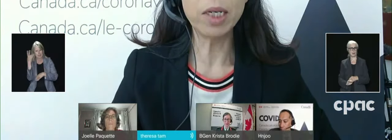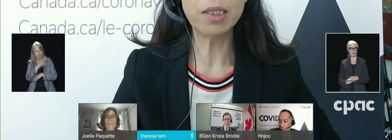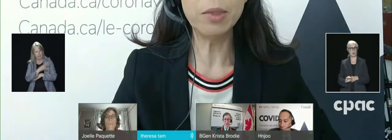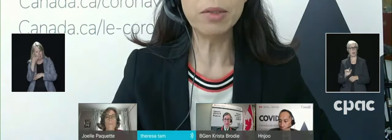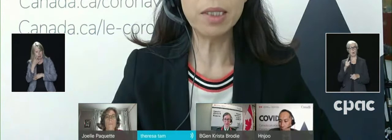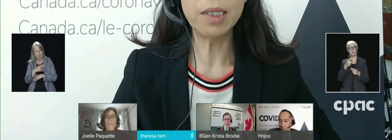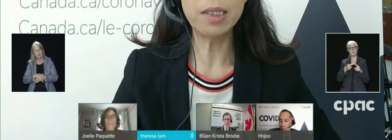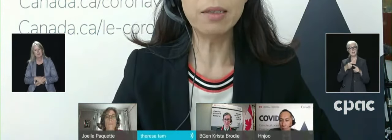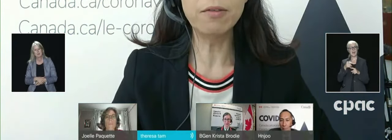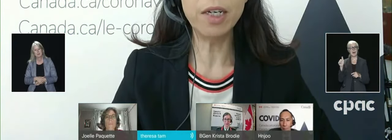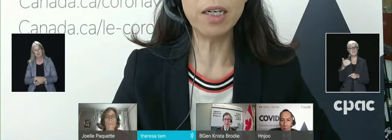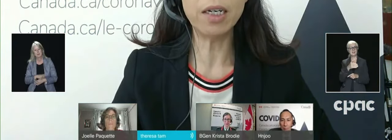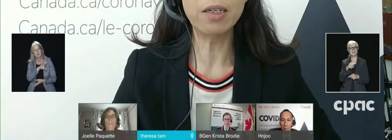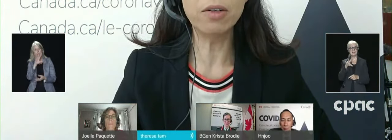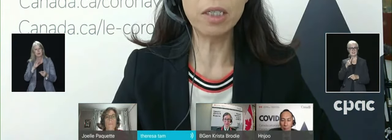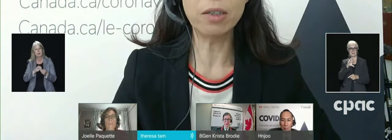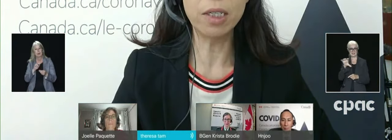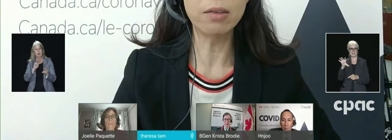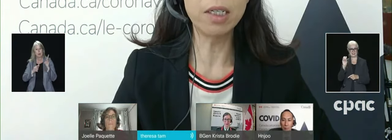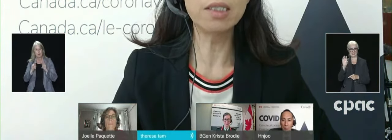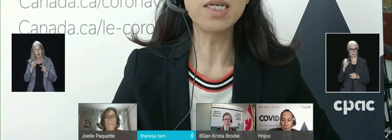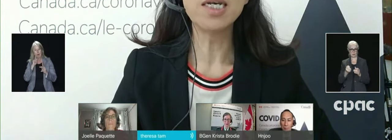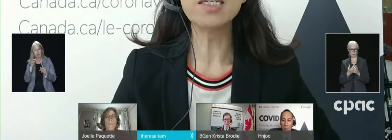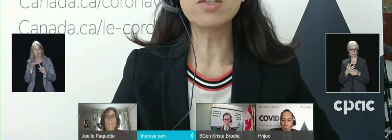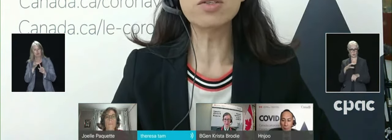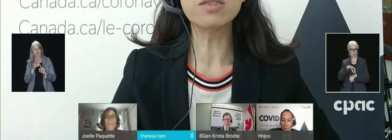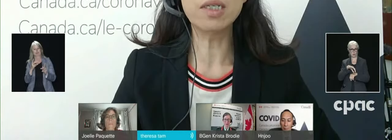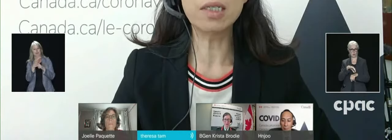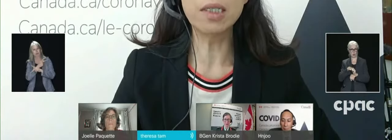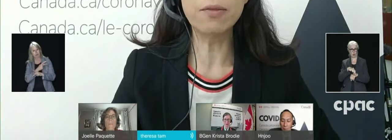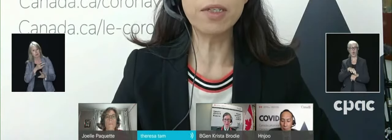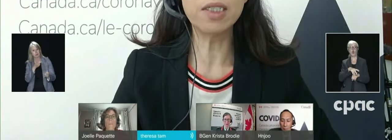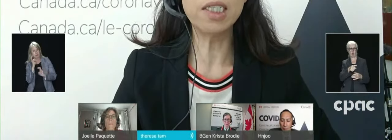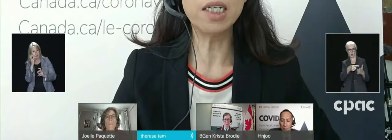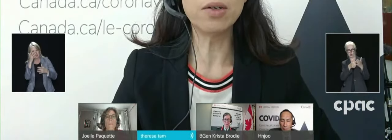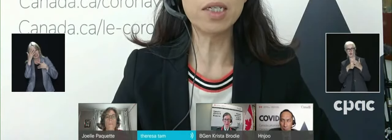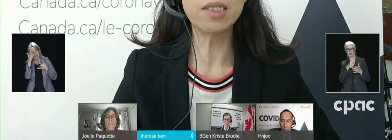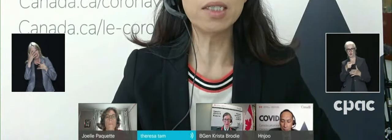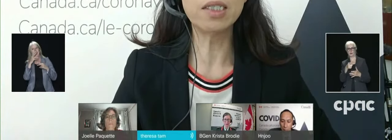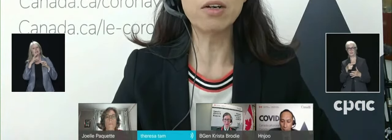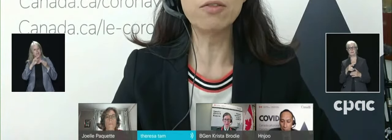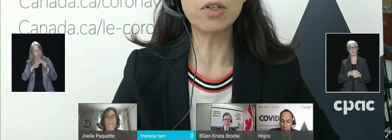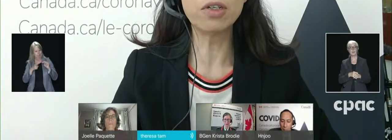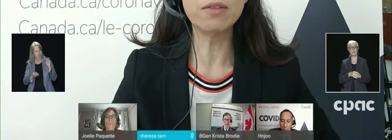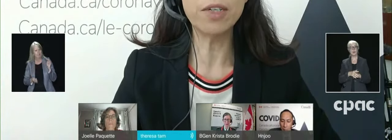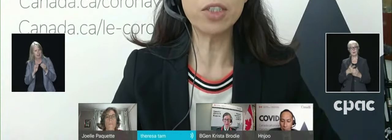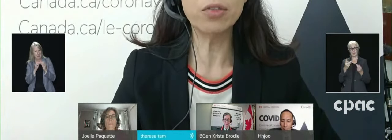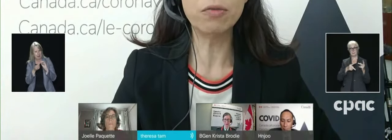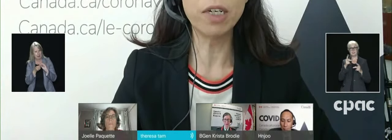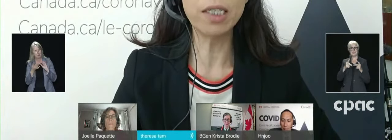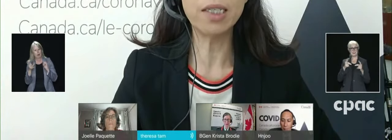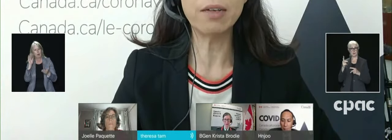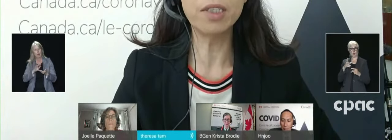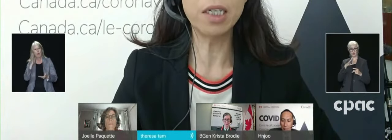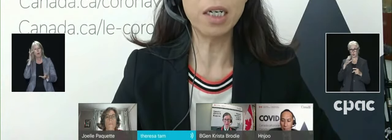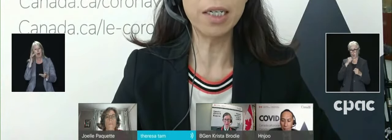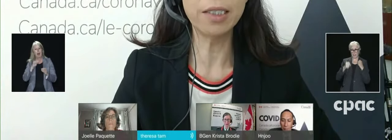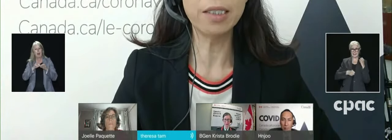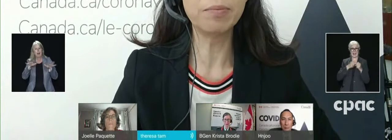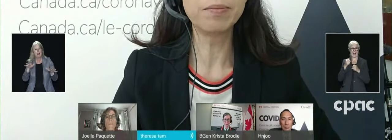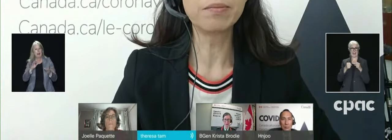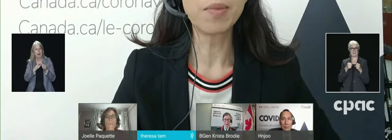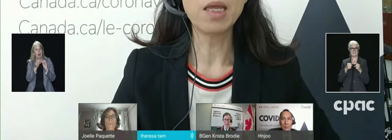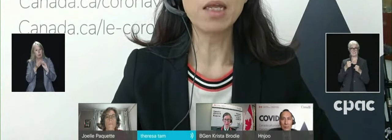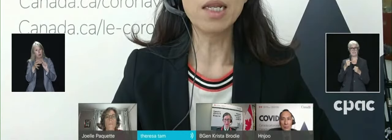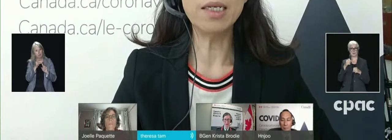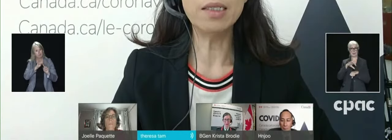of people experiencing severe and critical illness is also significantly lower since overall infection rates have